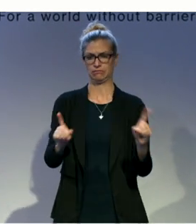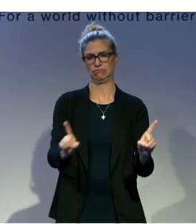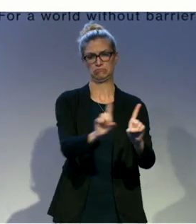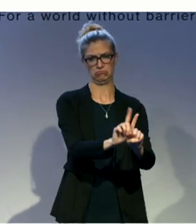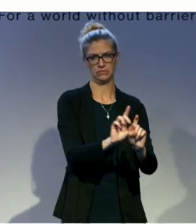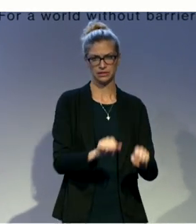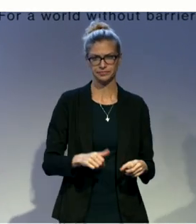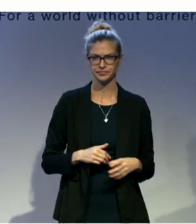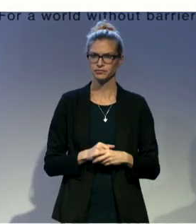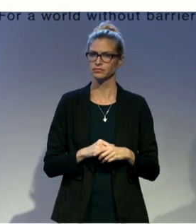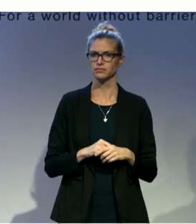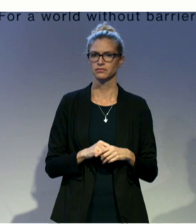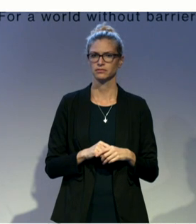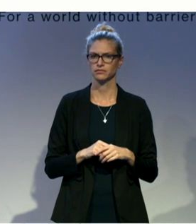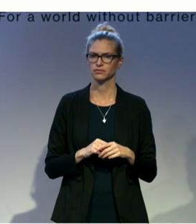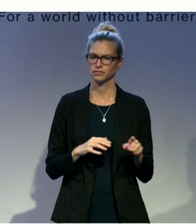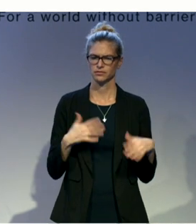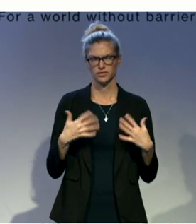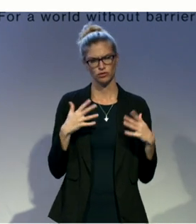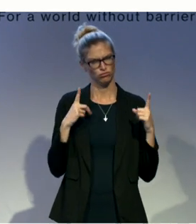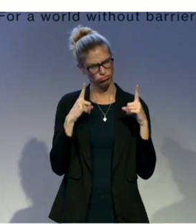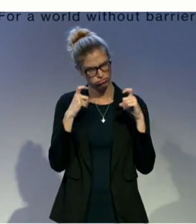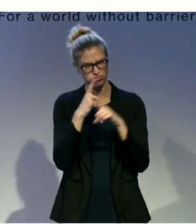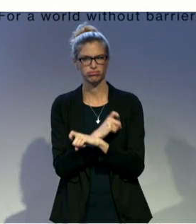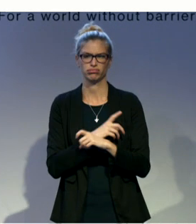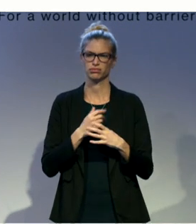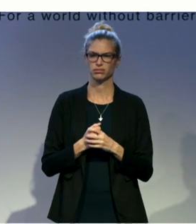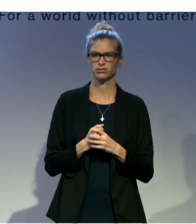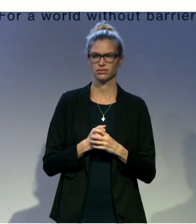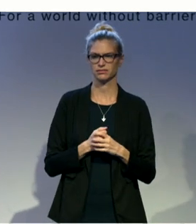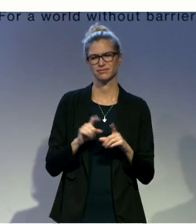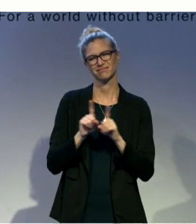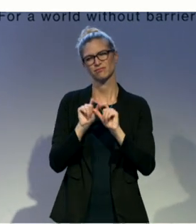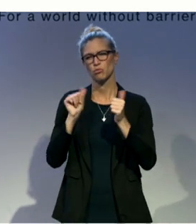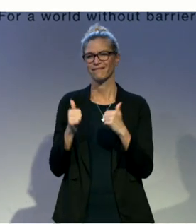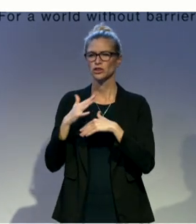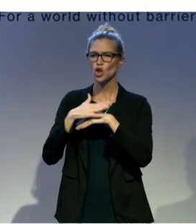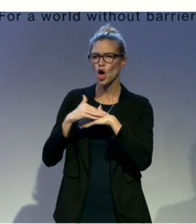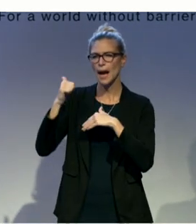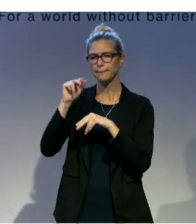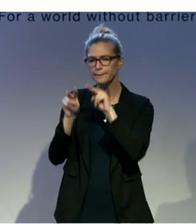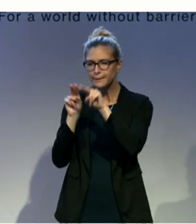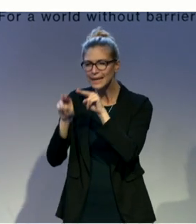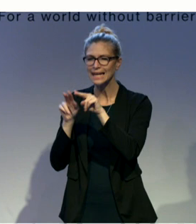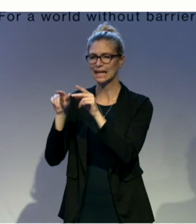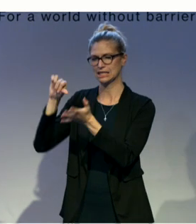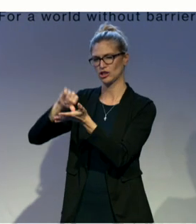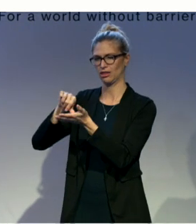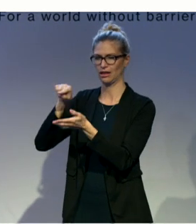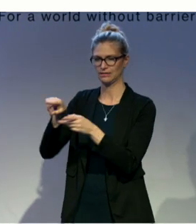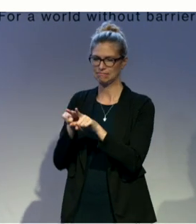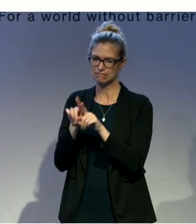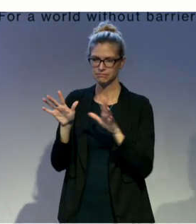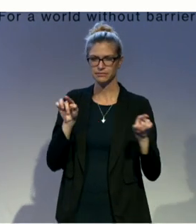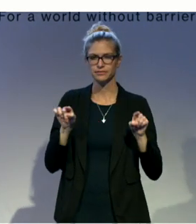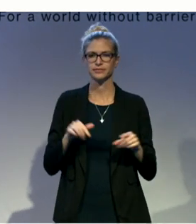complex service close to the rehabilitation center. They have all their own property, independent